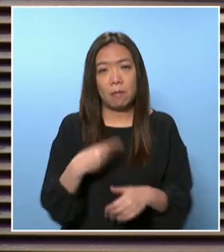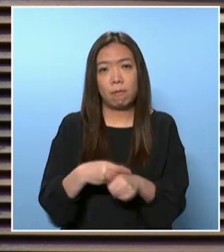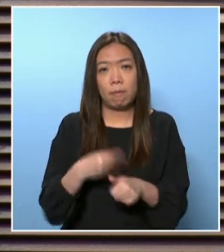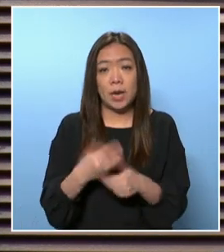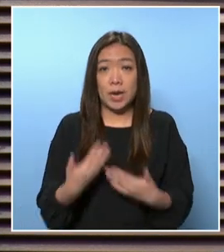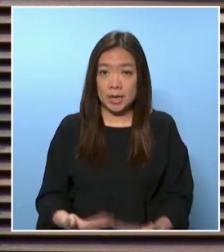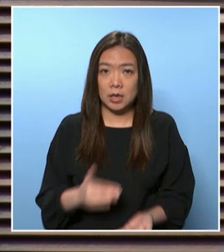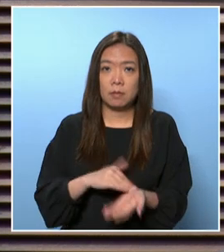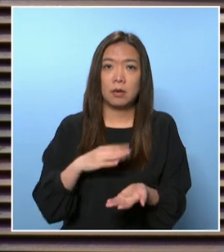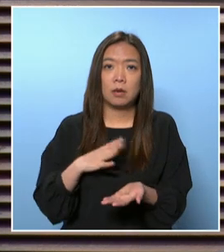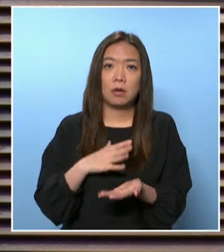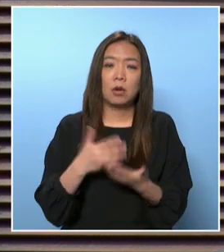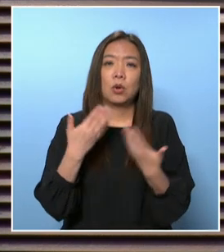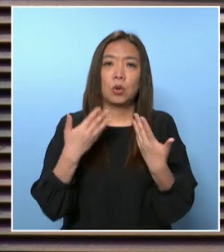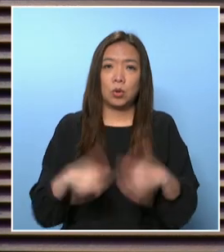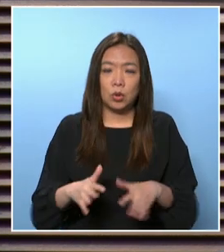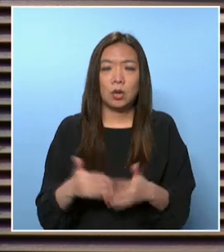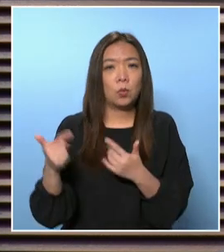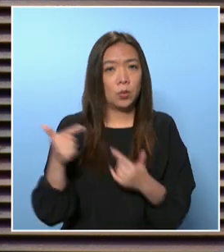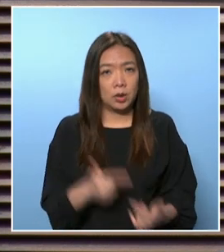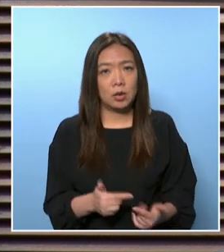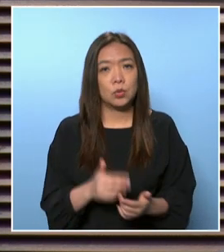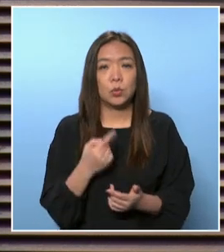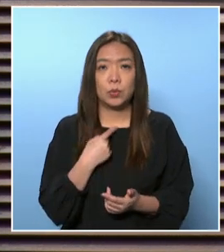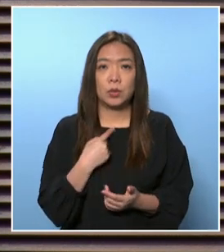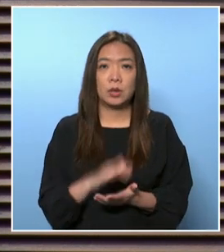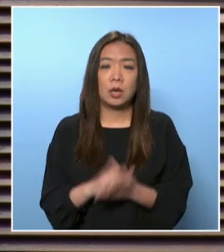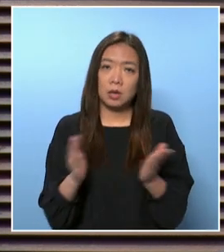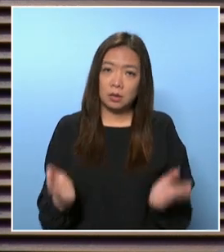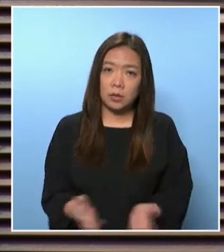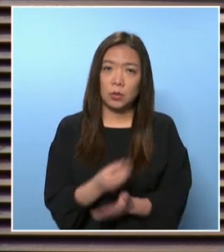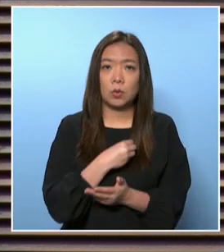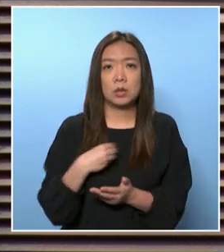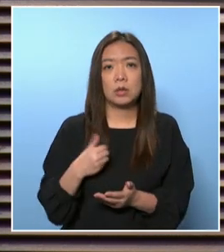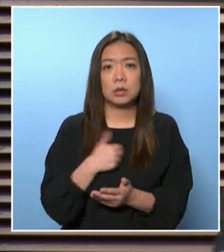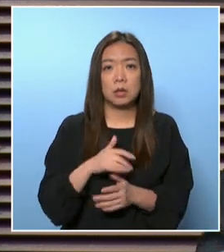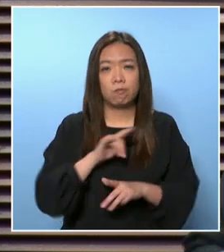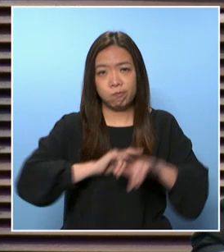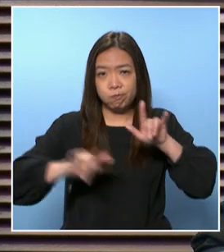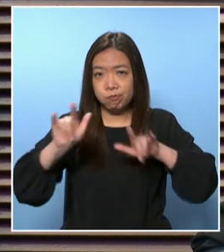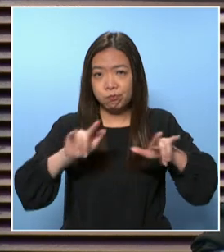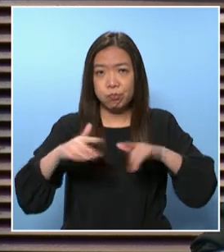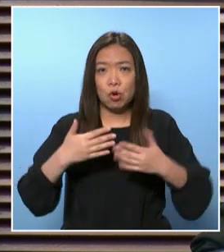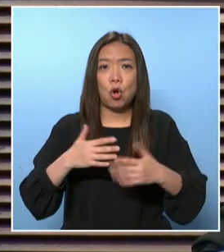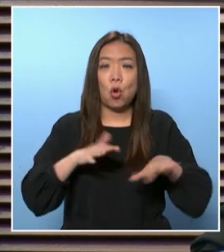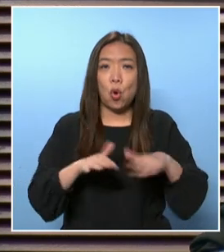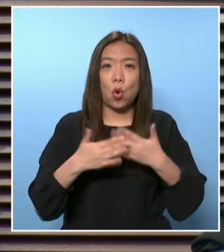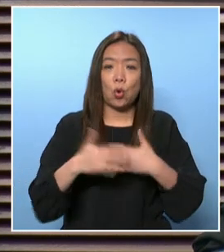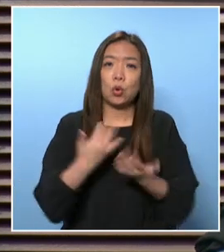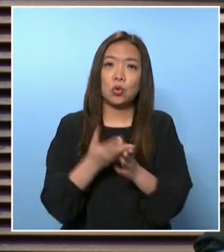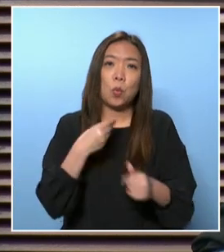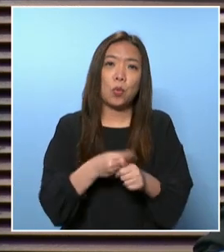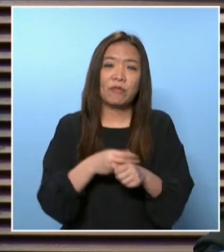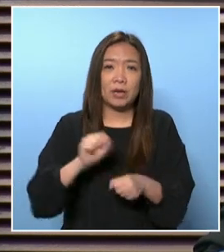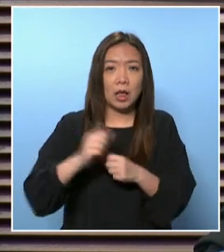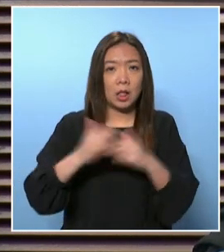because of the pandemic, and this has been done online. But with the receding pandemic, we will be